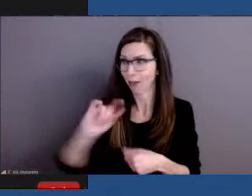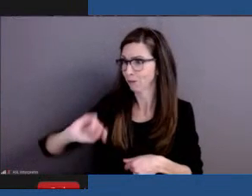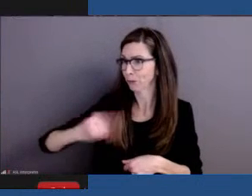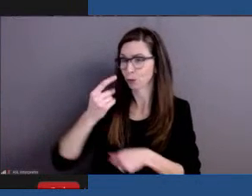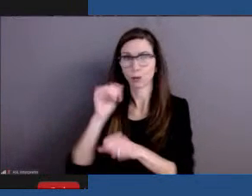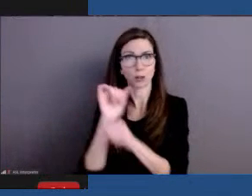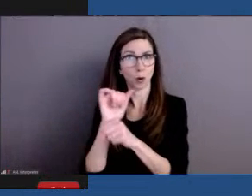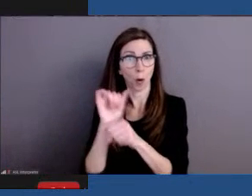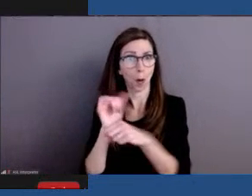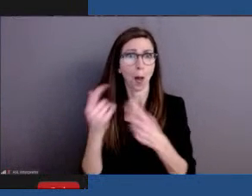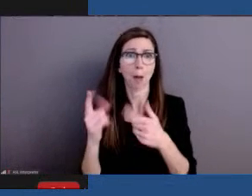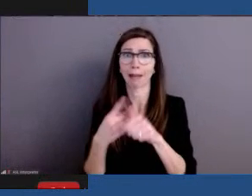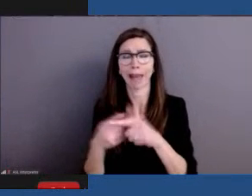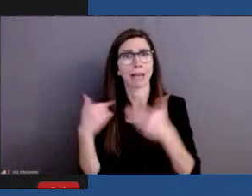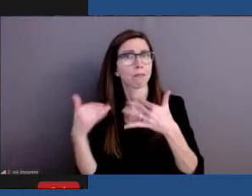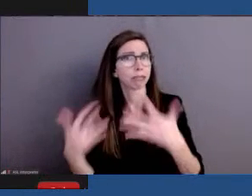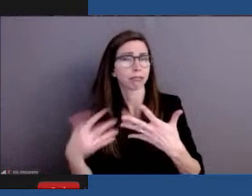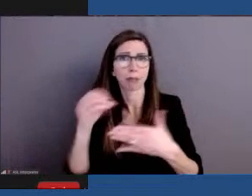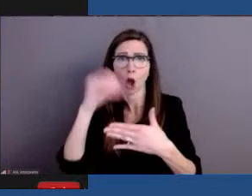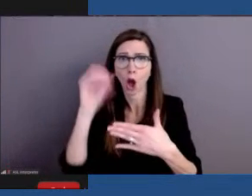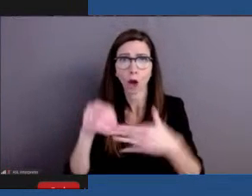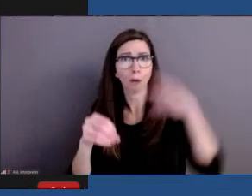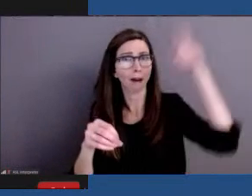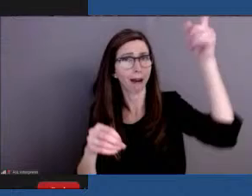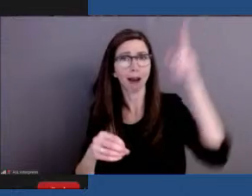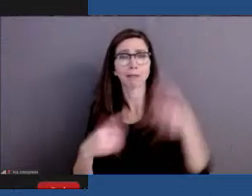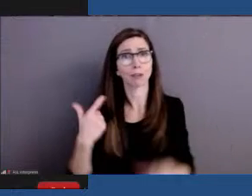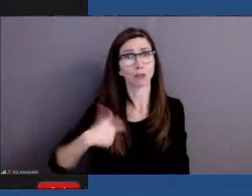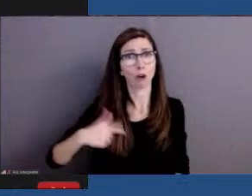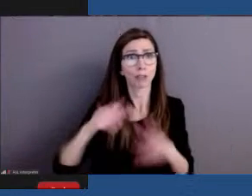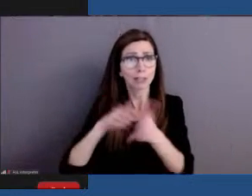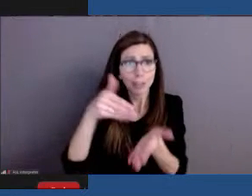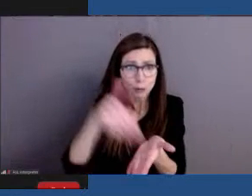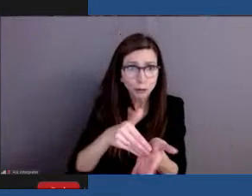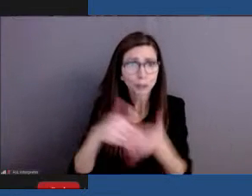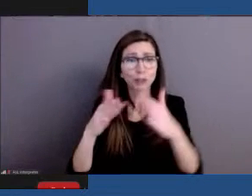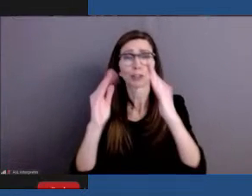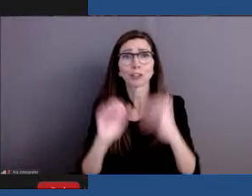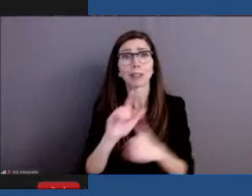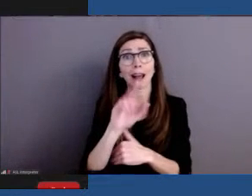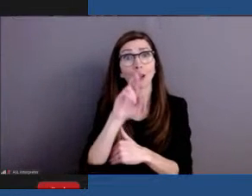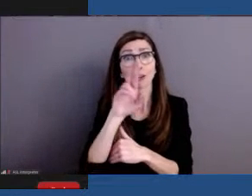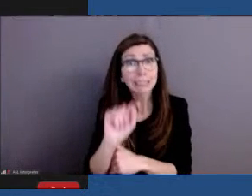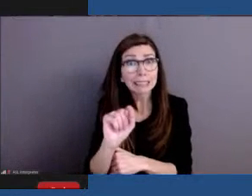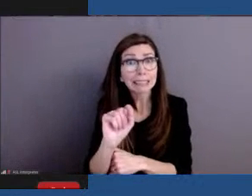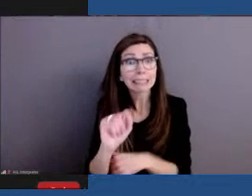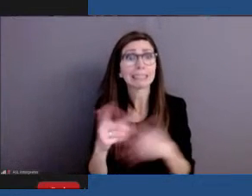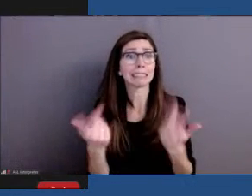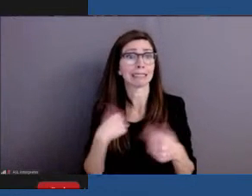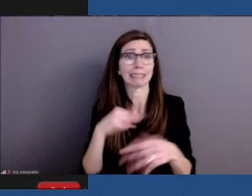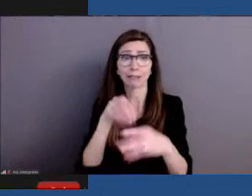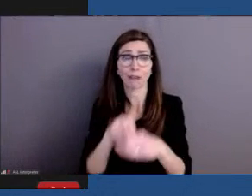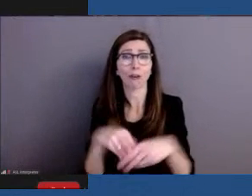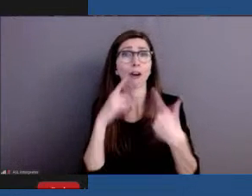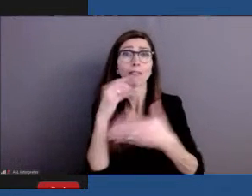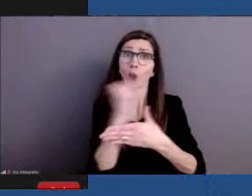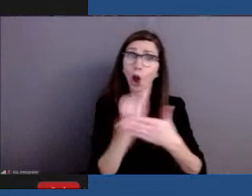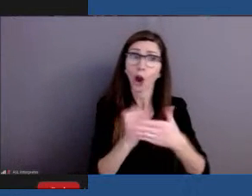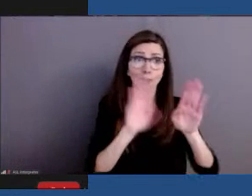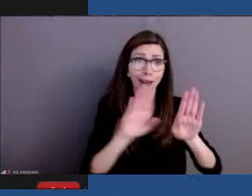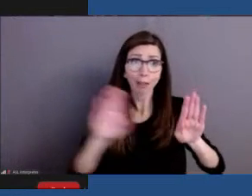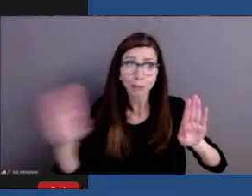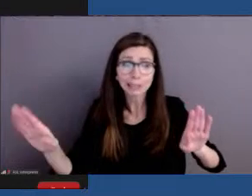Ottawa Convention Centre, the Phase 1 of Ottawa LRT, the new Ottawa Art Gallery, Lansdowne Park